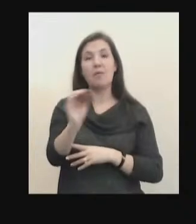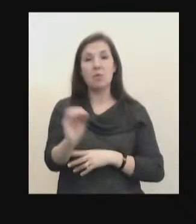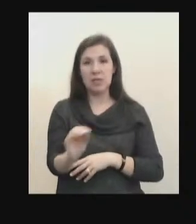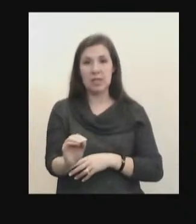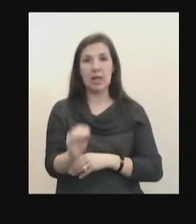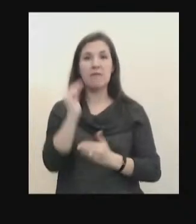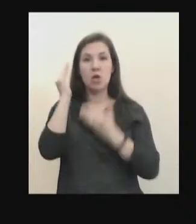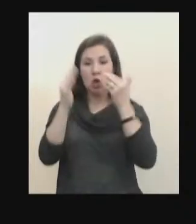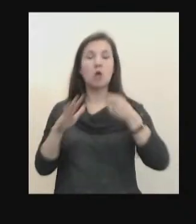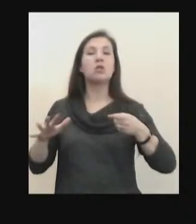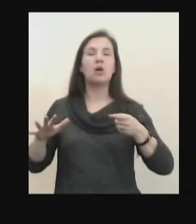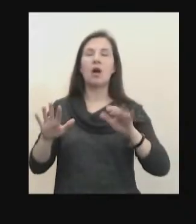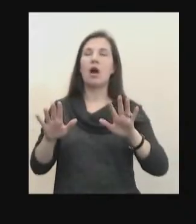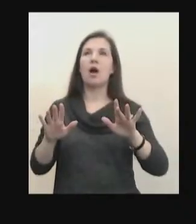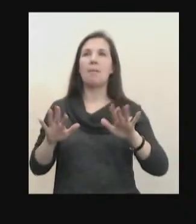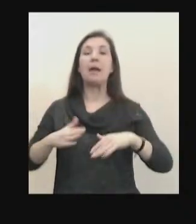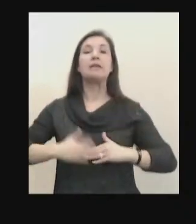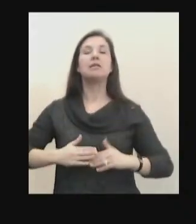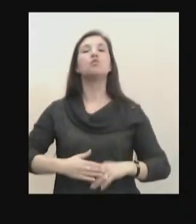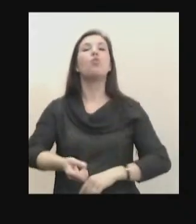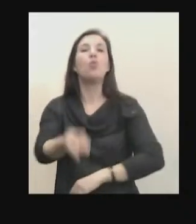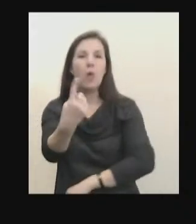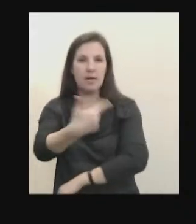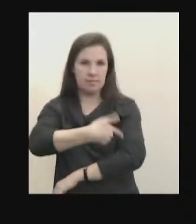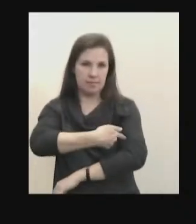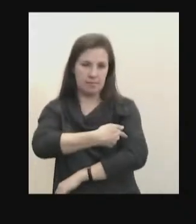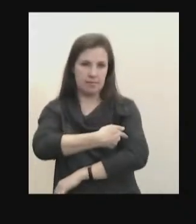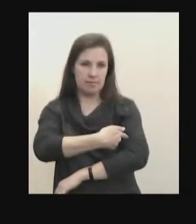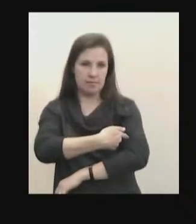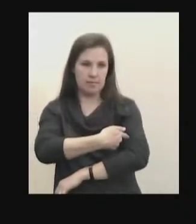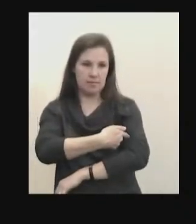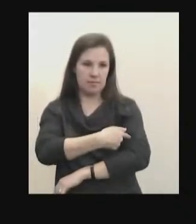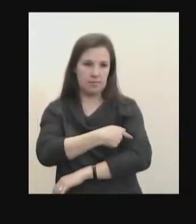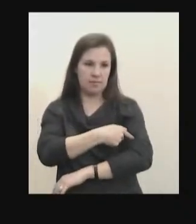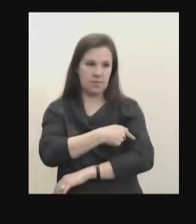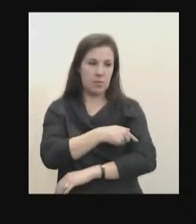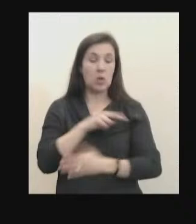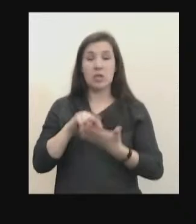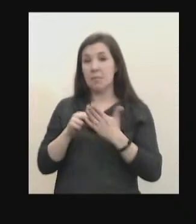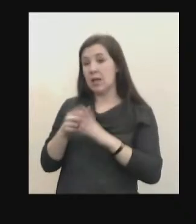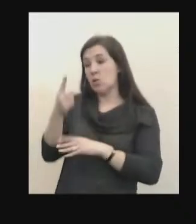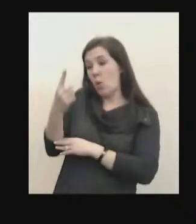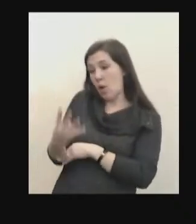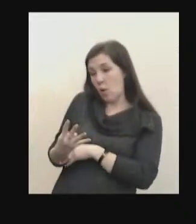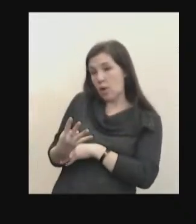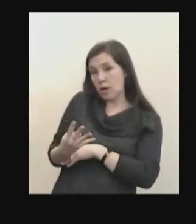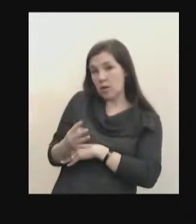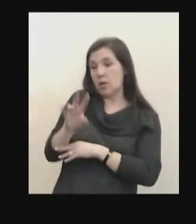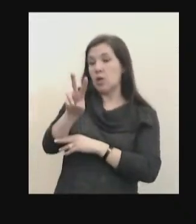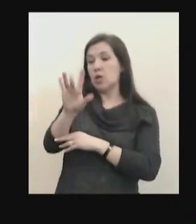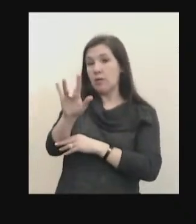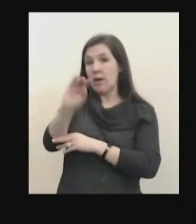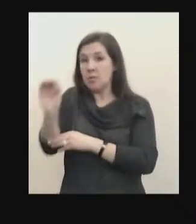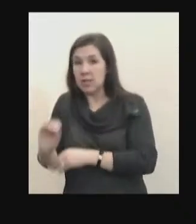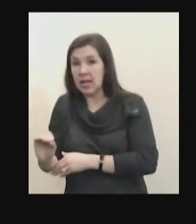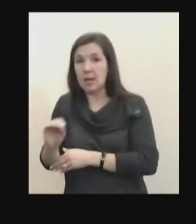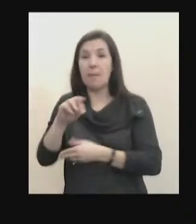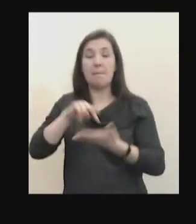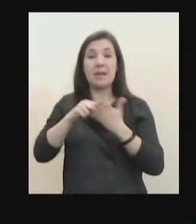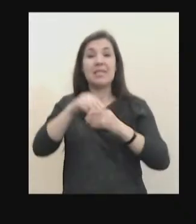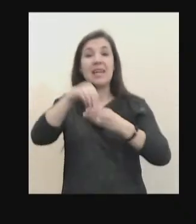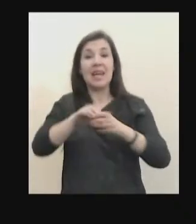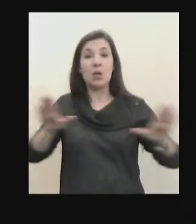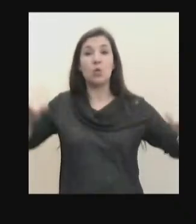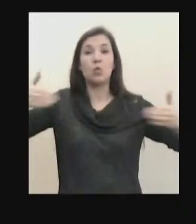which have 1 dose. And 1/4 of Erie County's adults, 1 out of every 4. So when you're in a room with